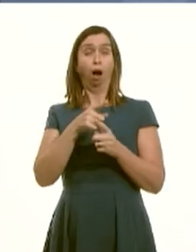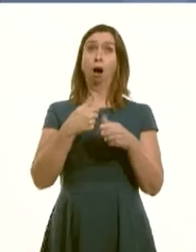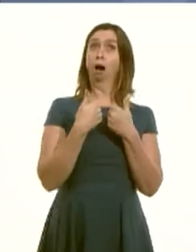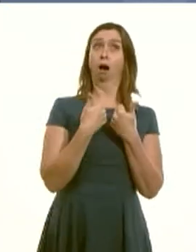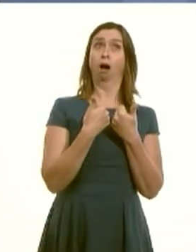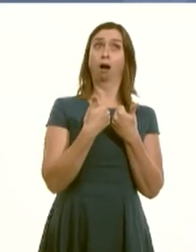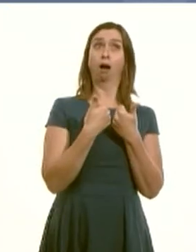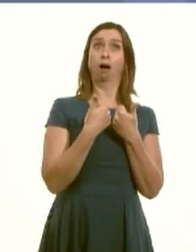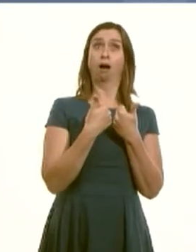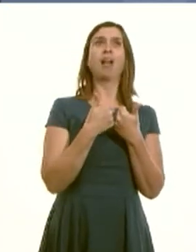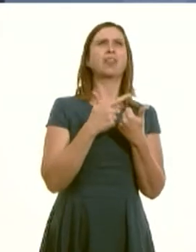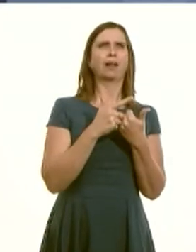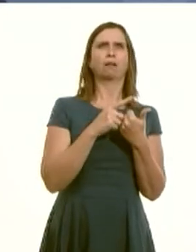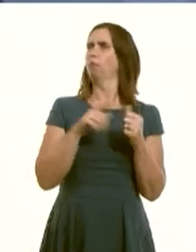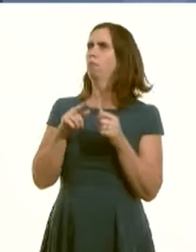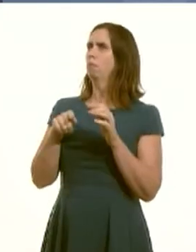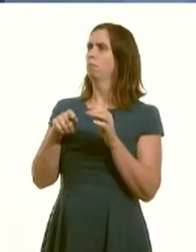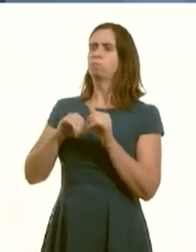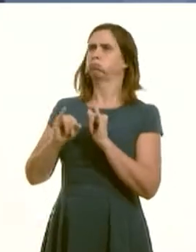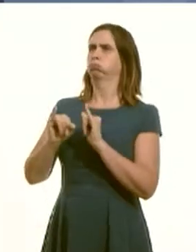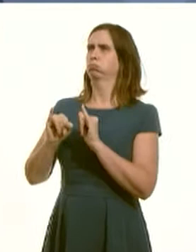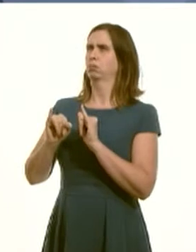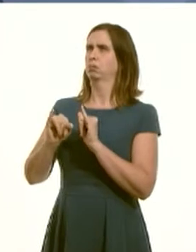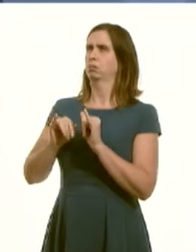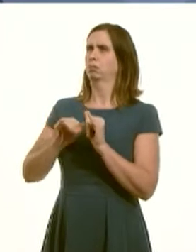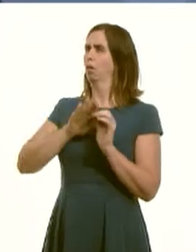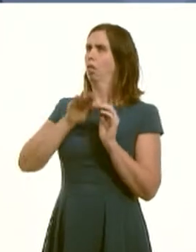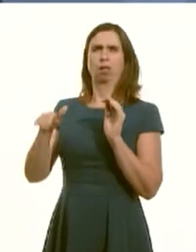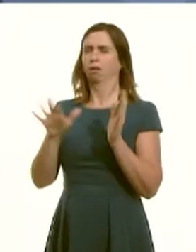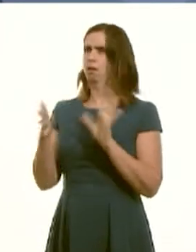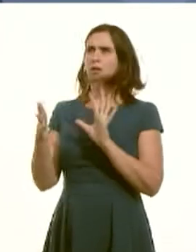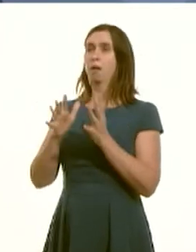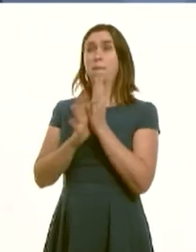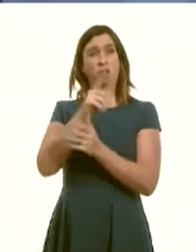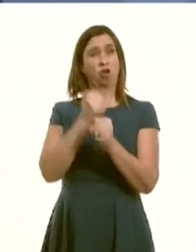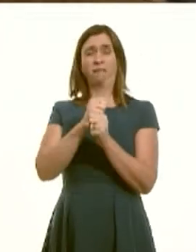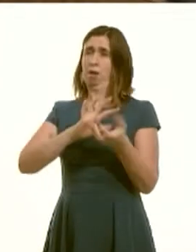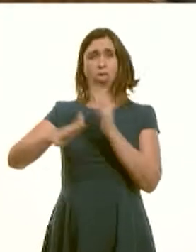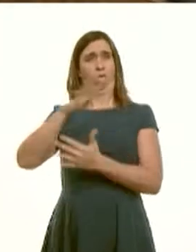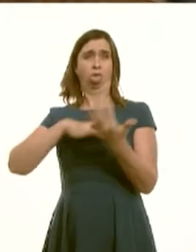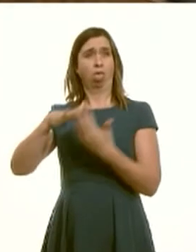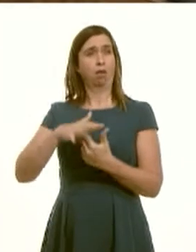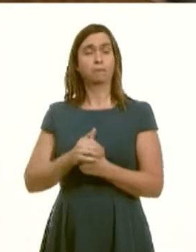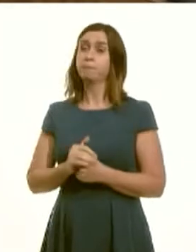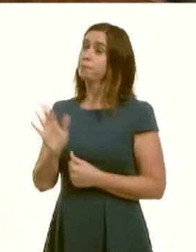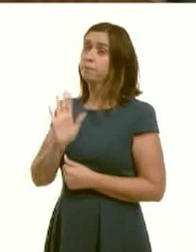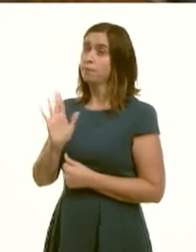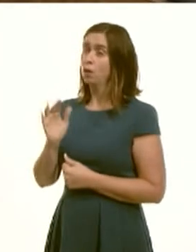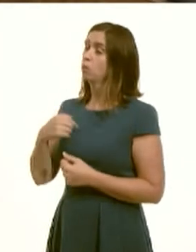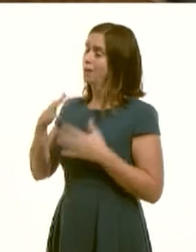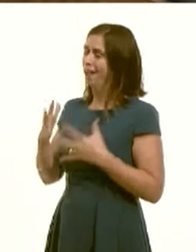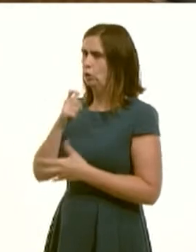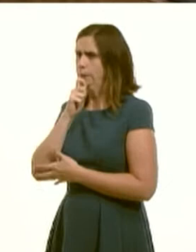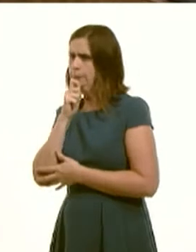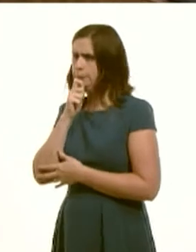signals are given 1 week and then such negative signals are given another week? Isn't your government all over the place on this? No, we have to take difficult decisions,